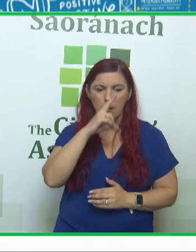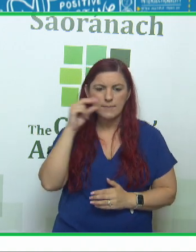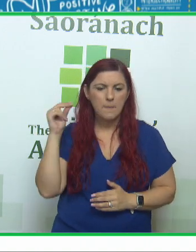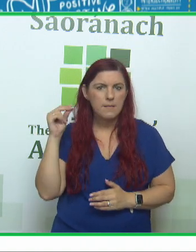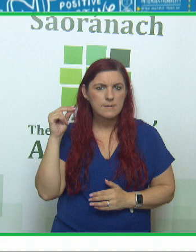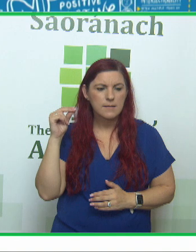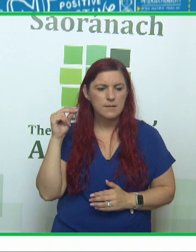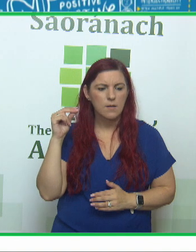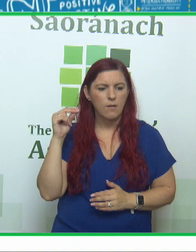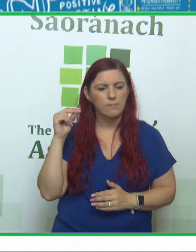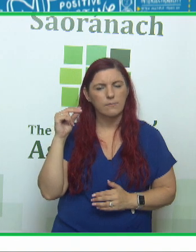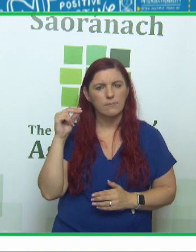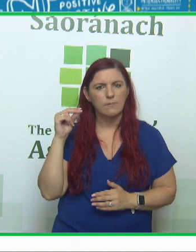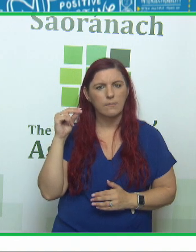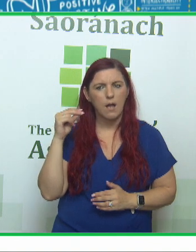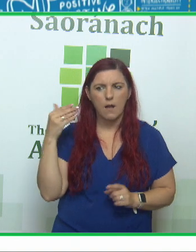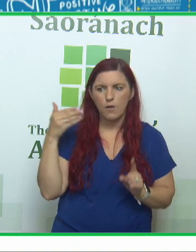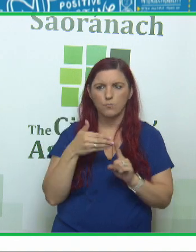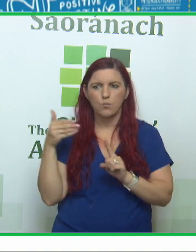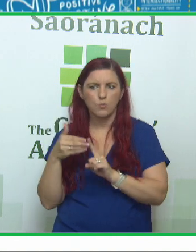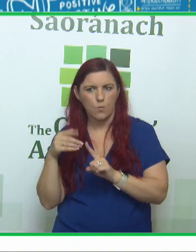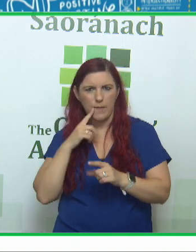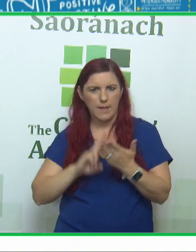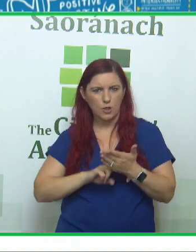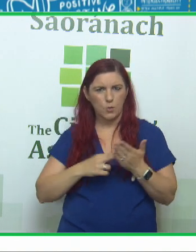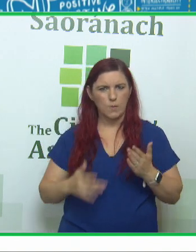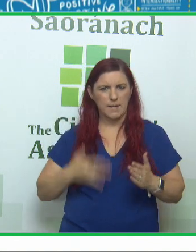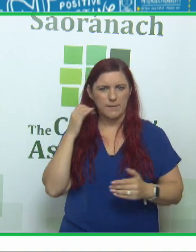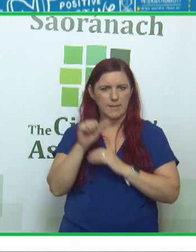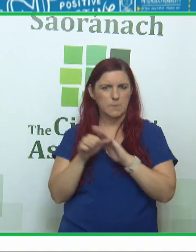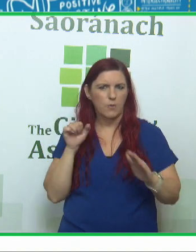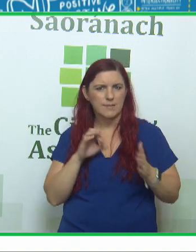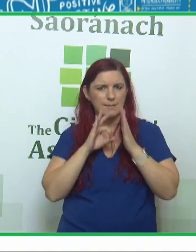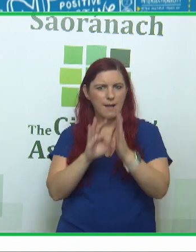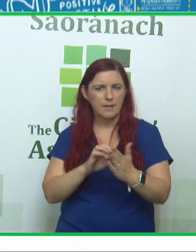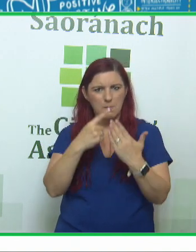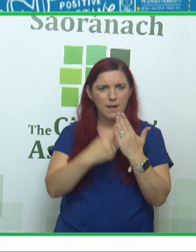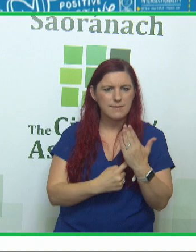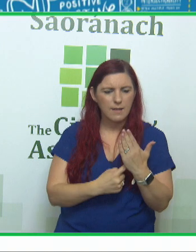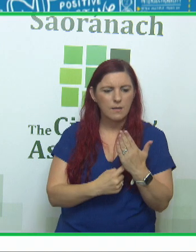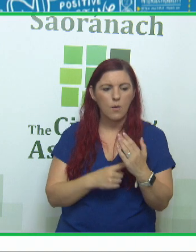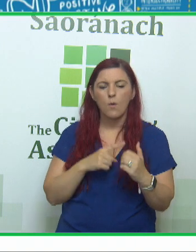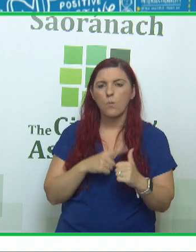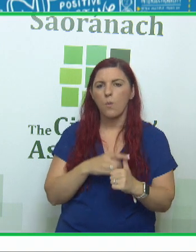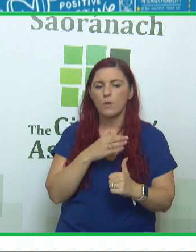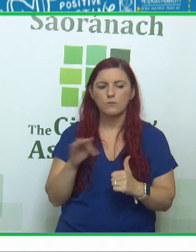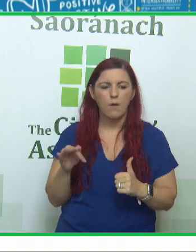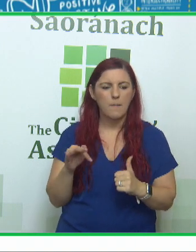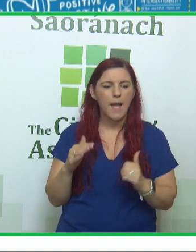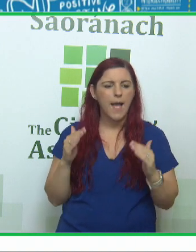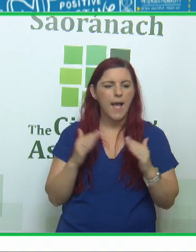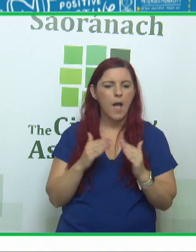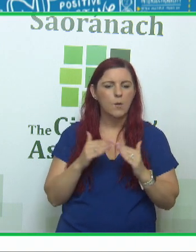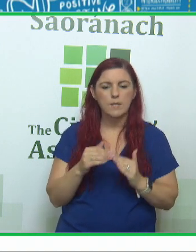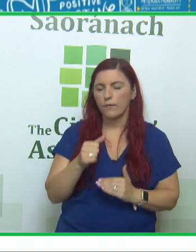of approaches where lived experience is centre stage in the policy approach. One is from the Housing First initiative,